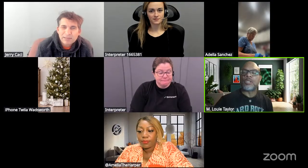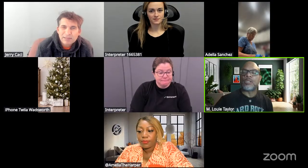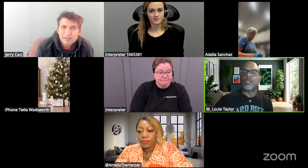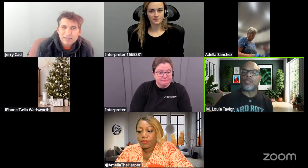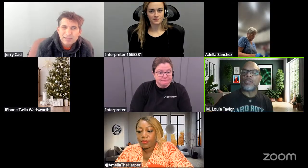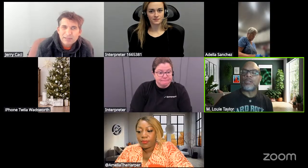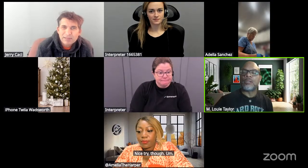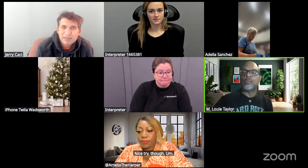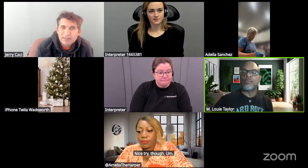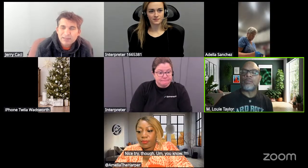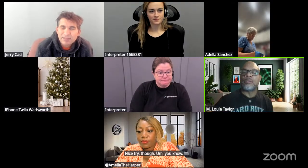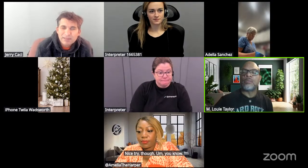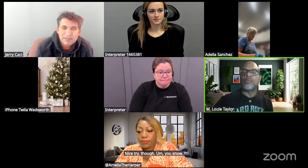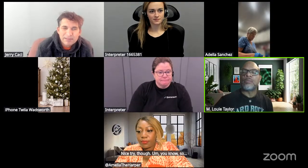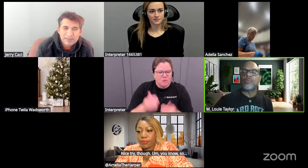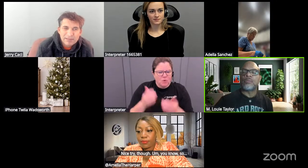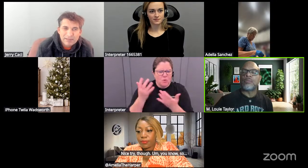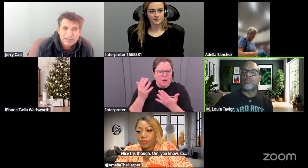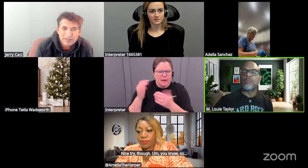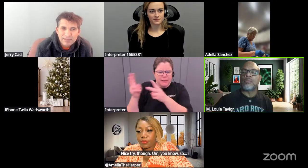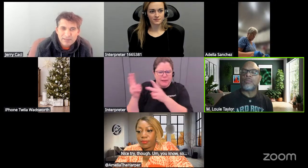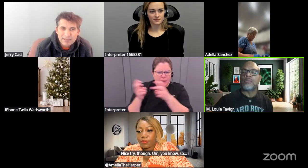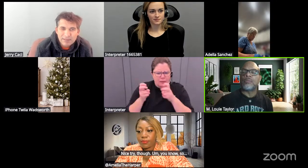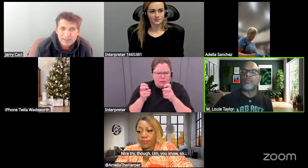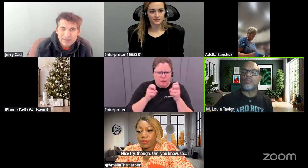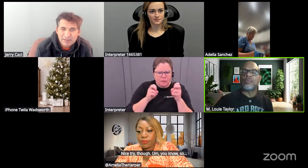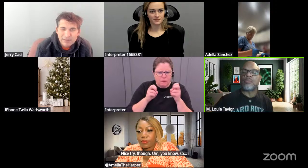We're gonna take this out.